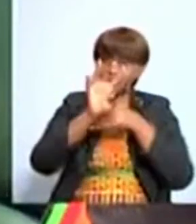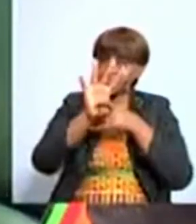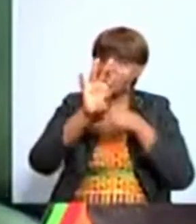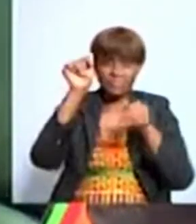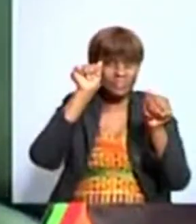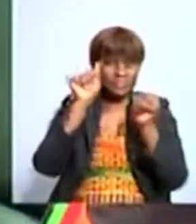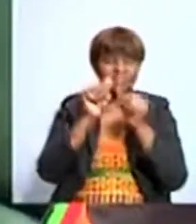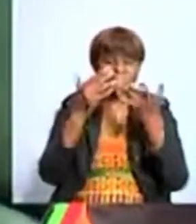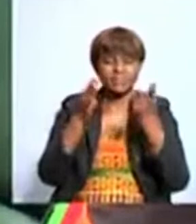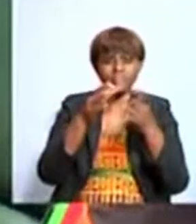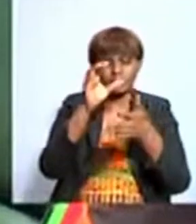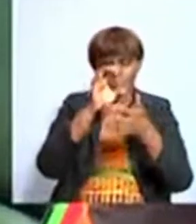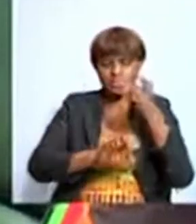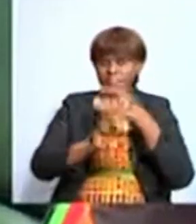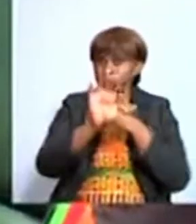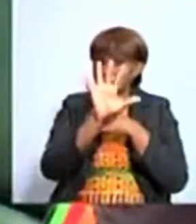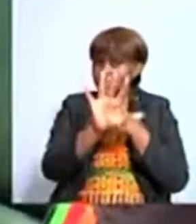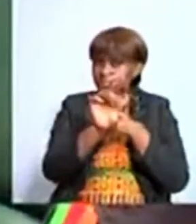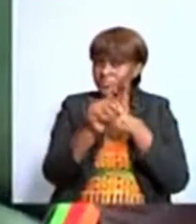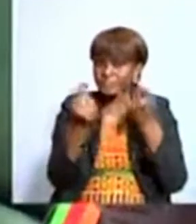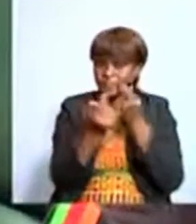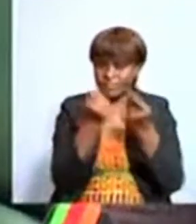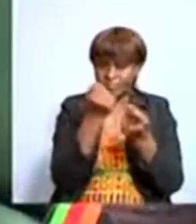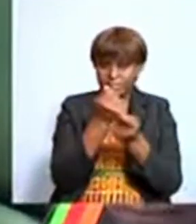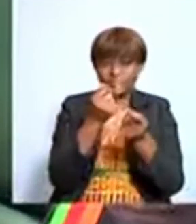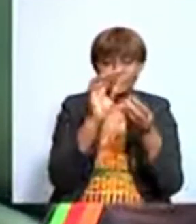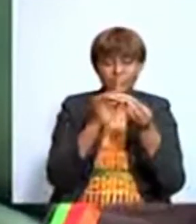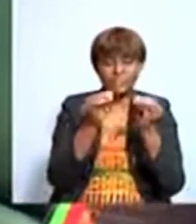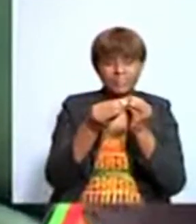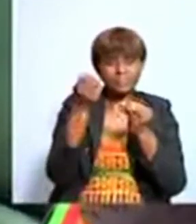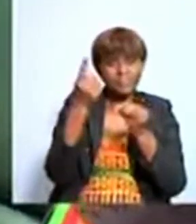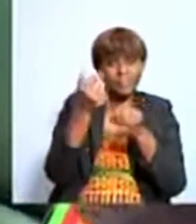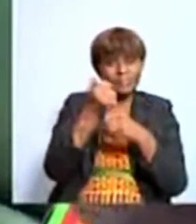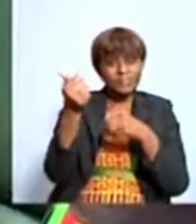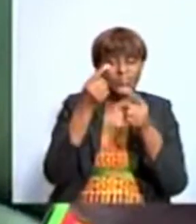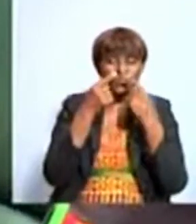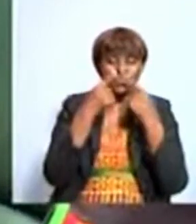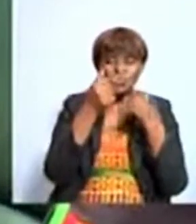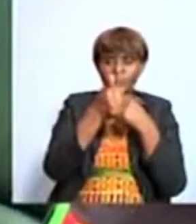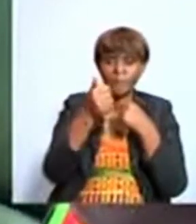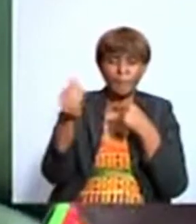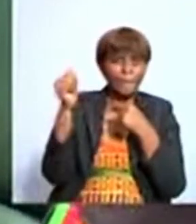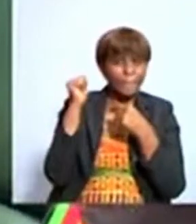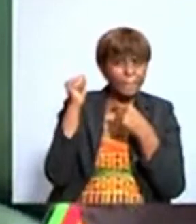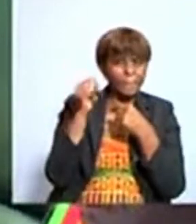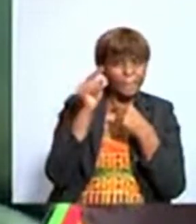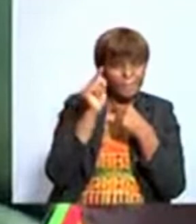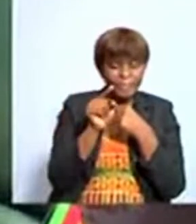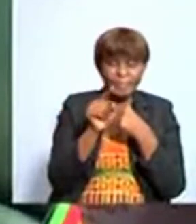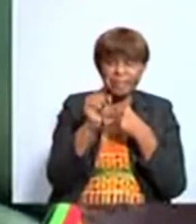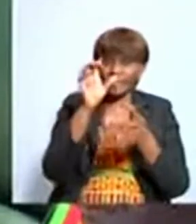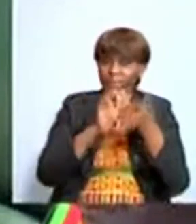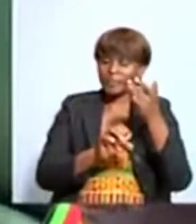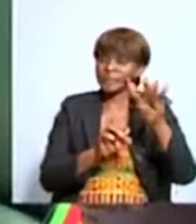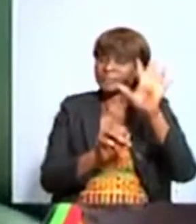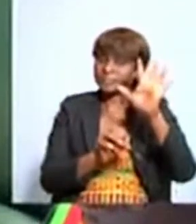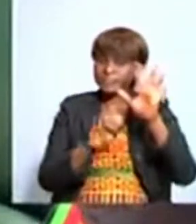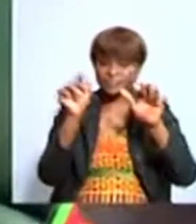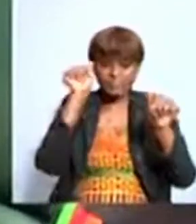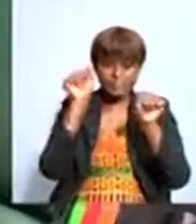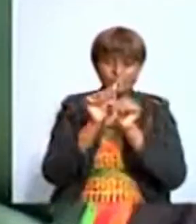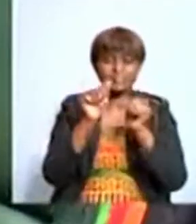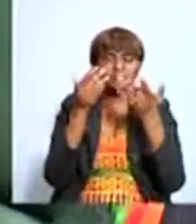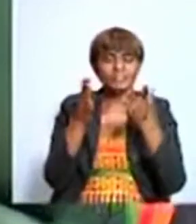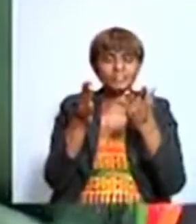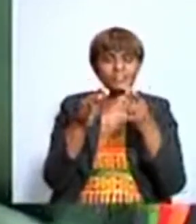agreed to. Clause 5, amendment of Section 11. Any debate? Any objection? Clause 5 is agreed